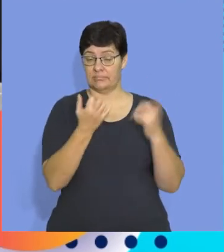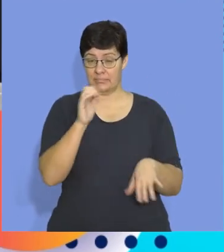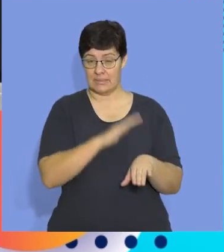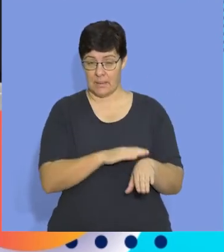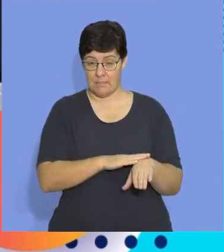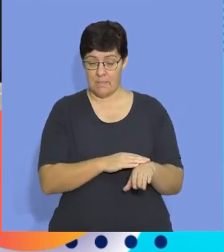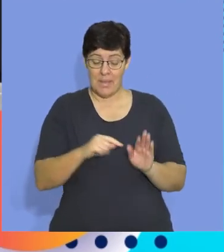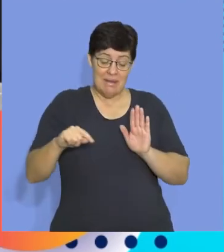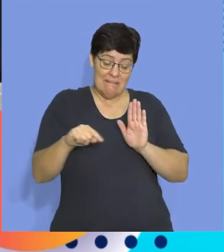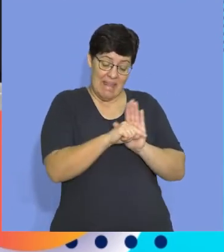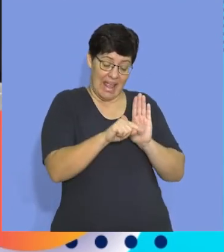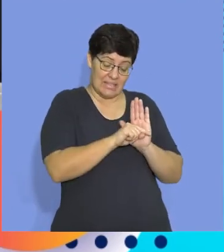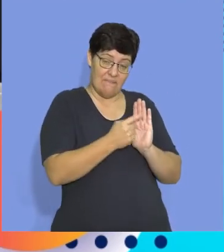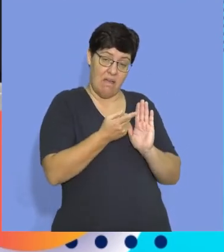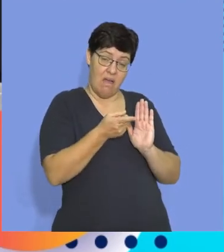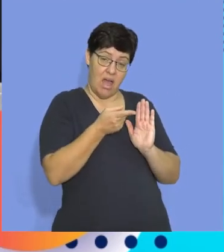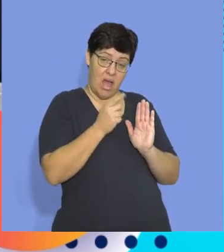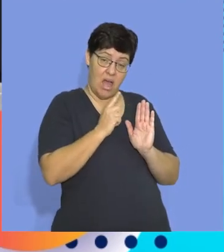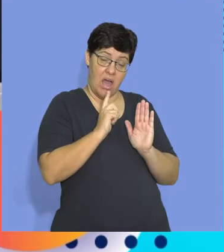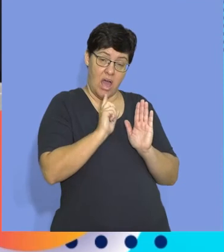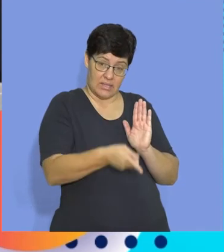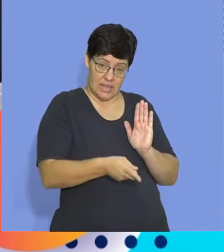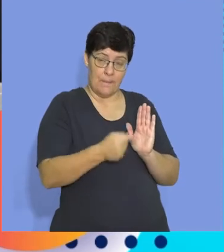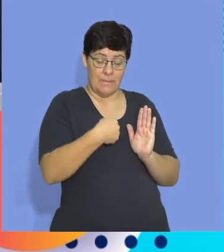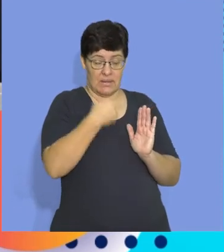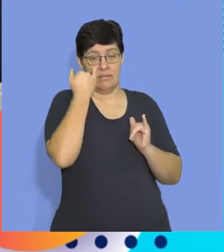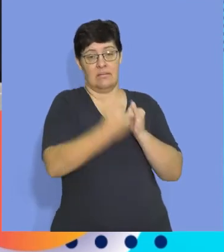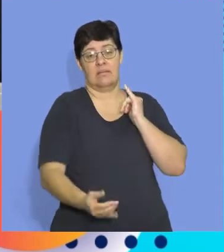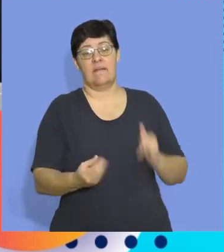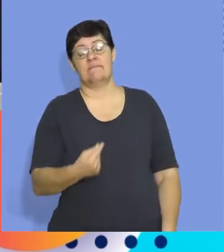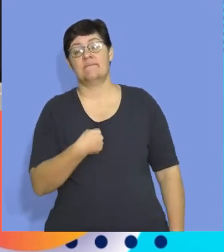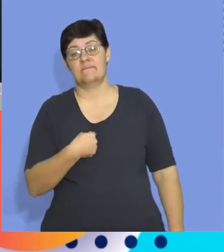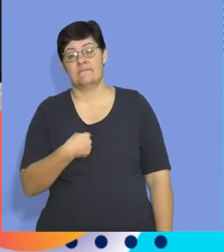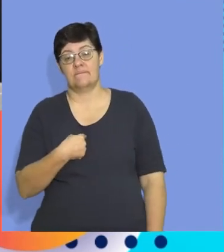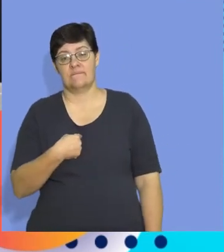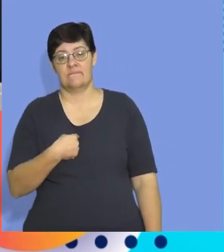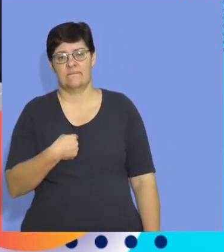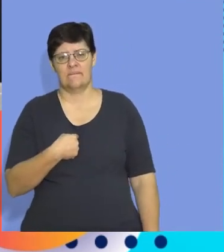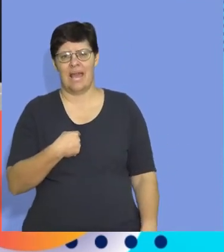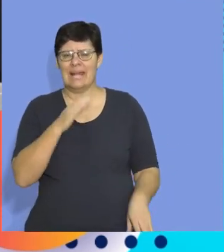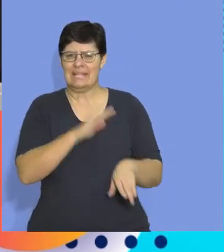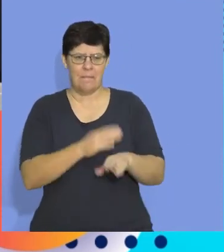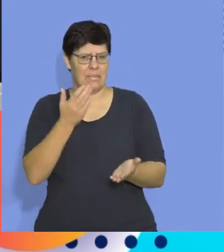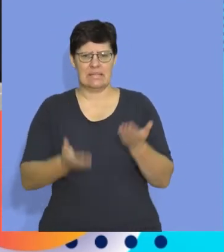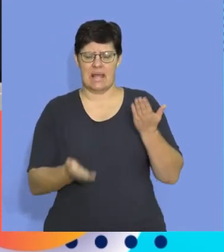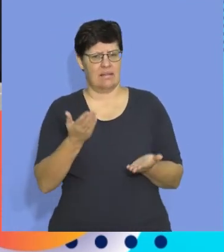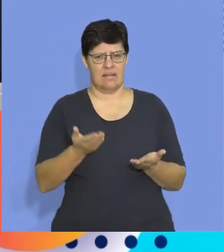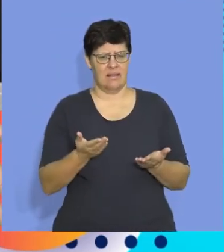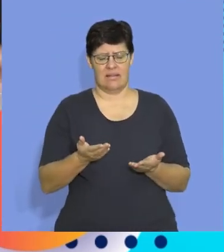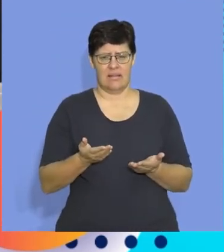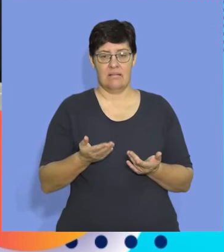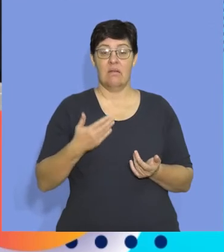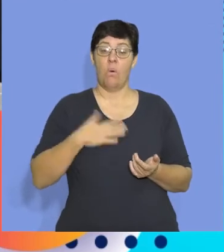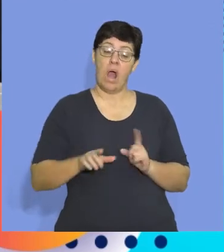a negative answer, I have made a mistake. Time is a scalar. As much as we